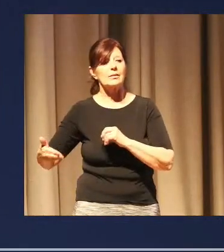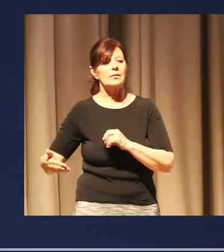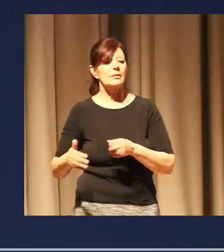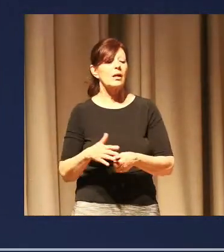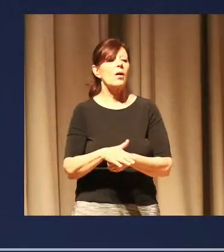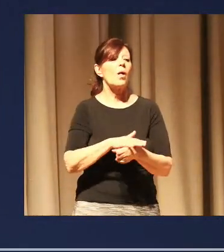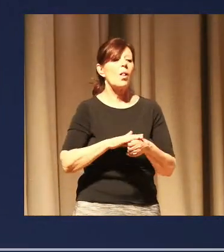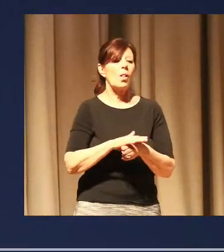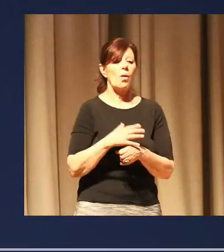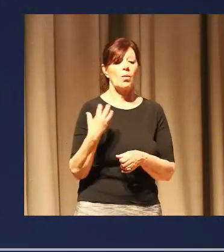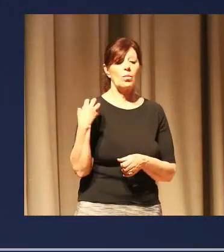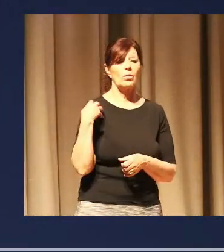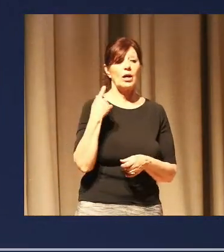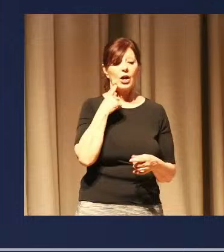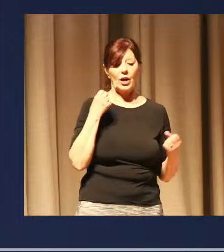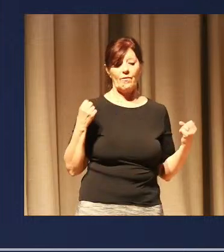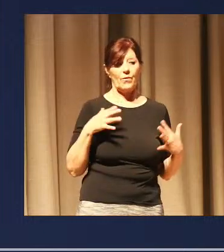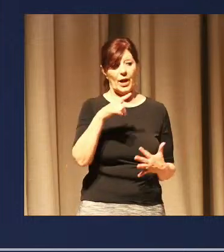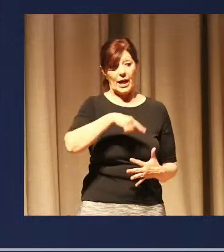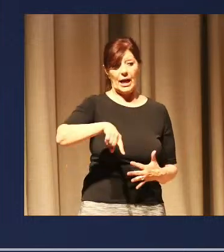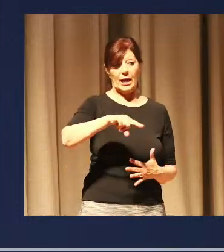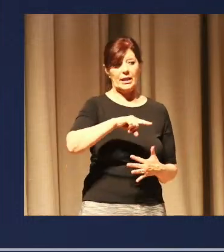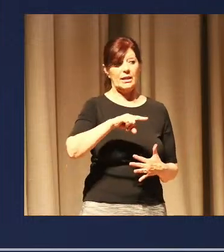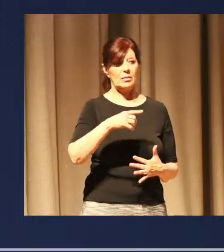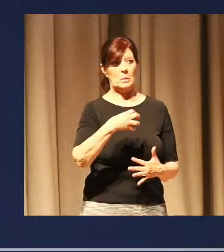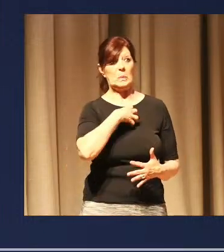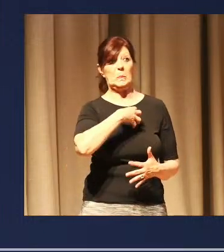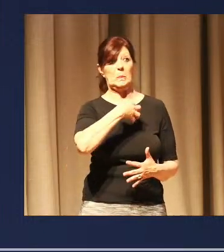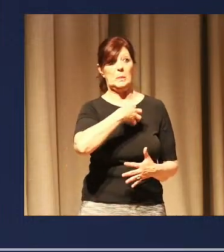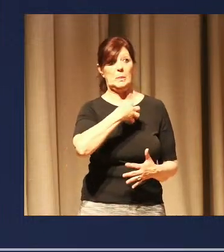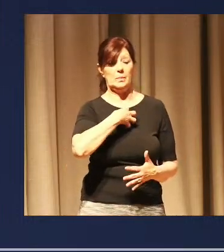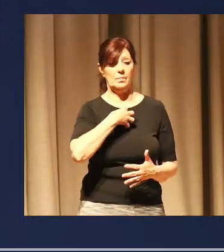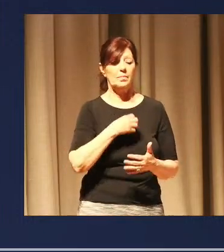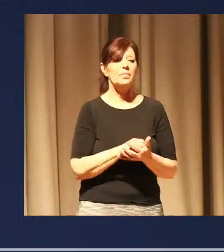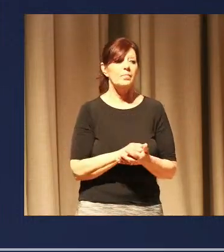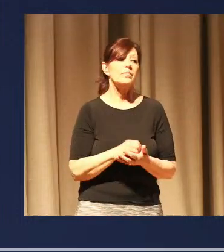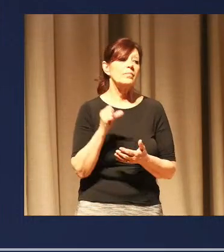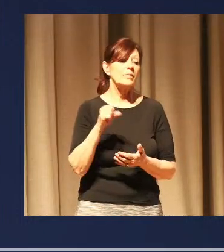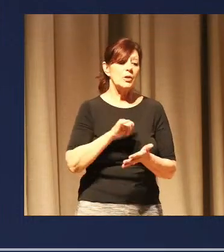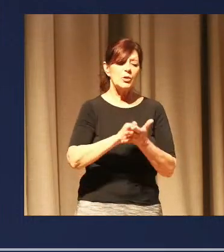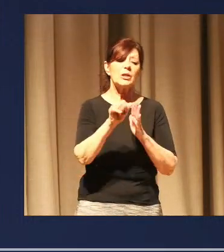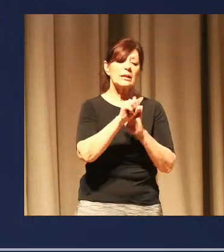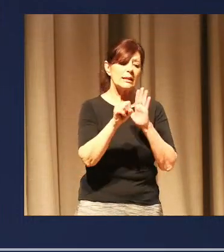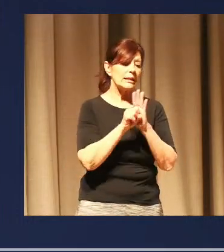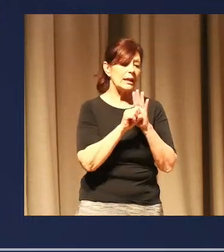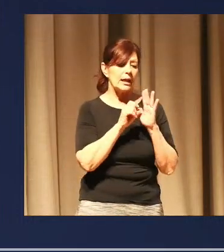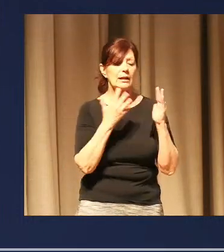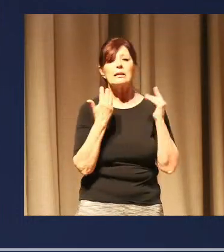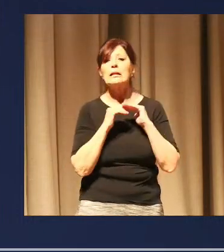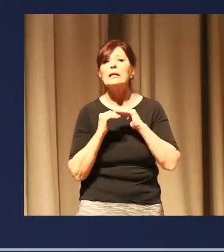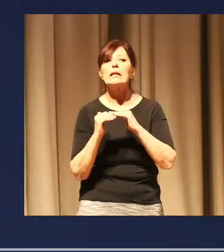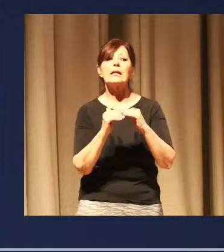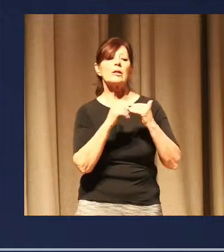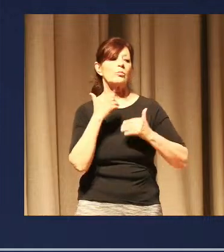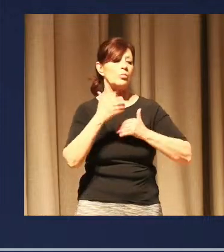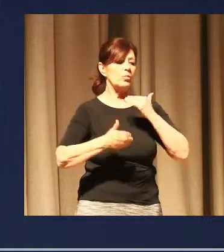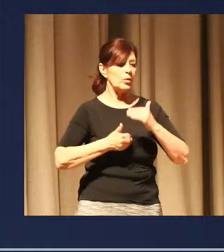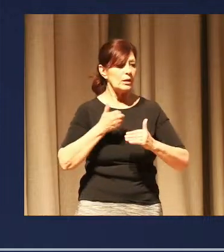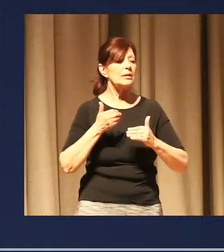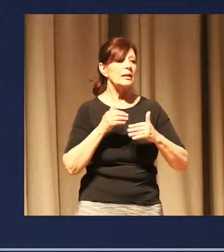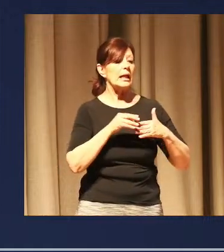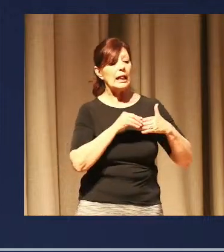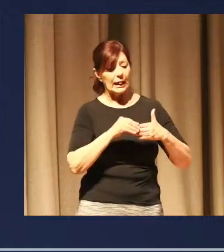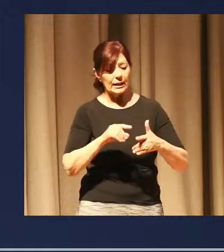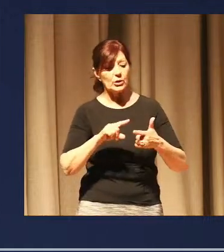Local officials are afraid of the community pushback to reassessments, even though the New York State equalization process does lead